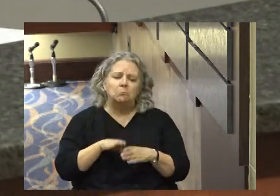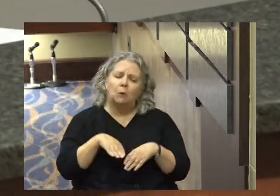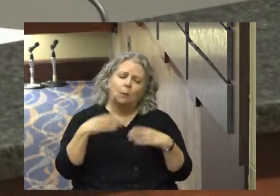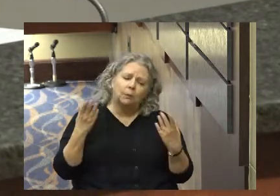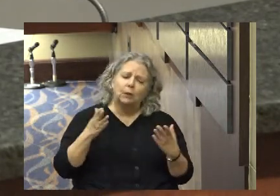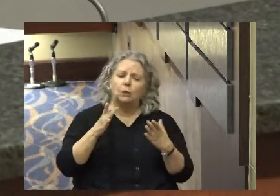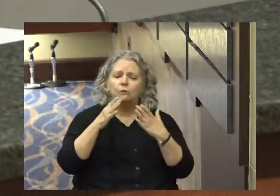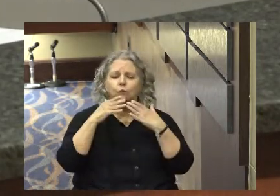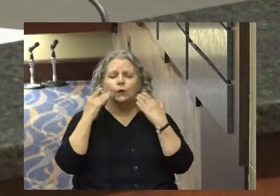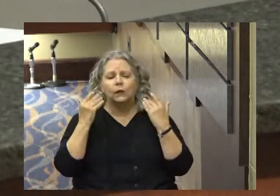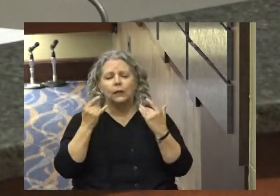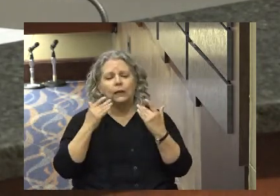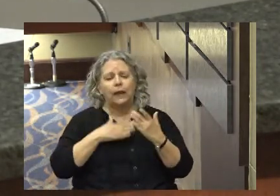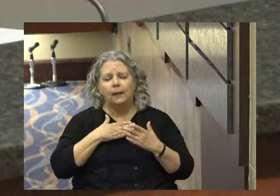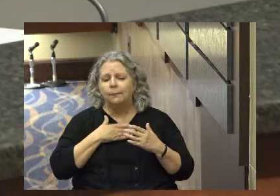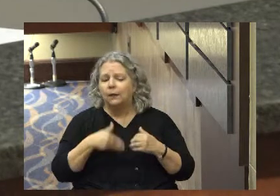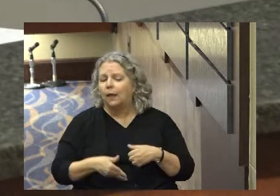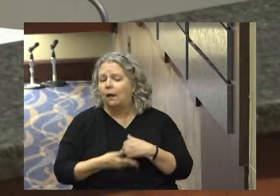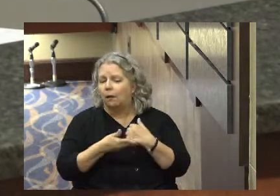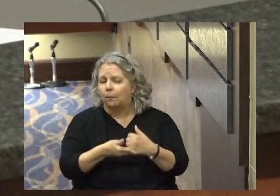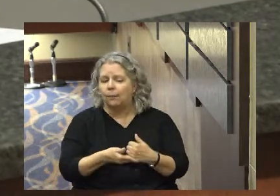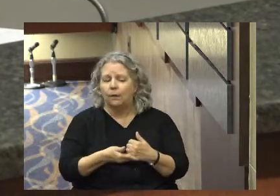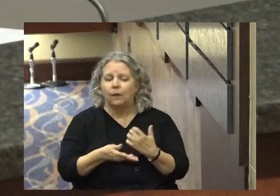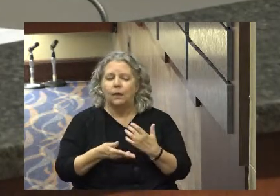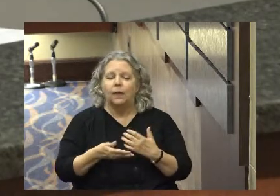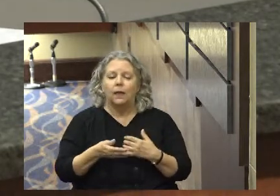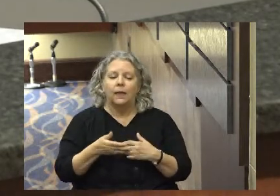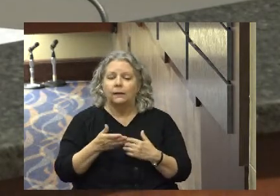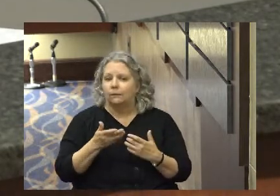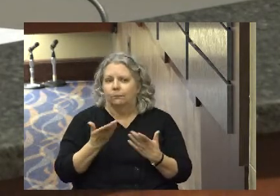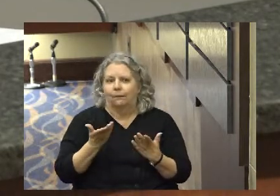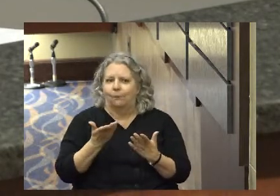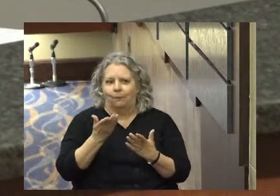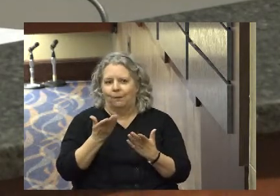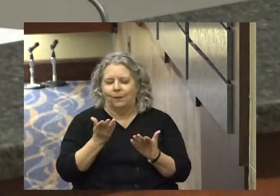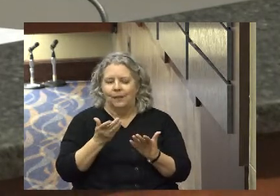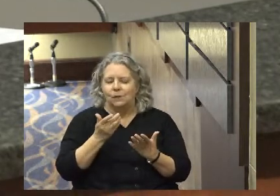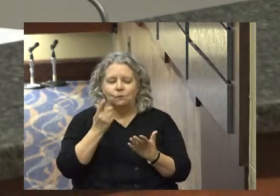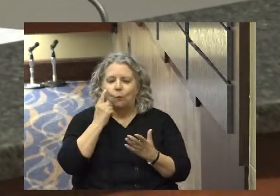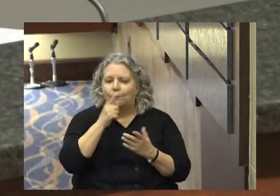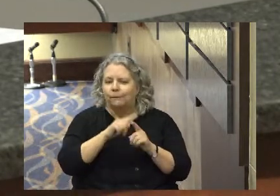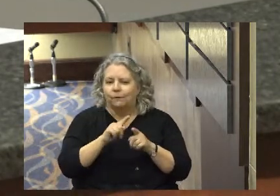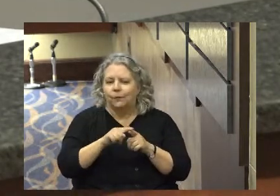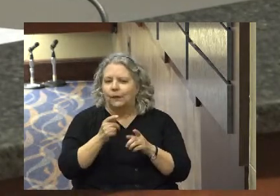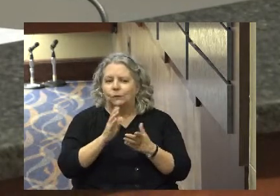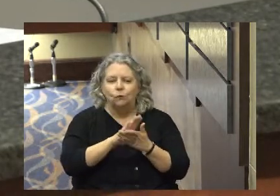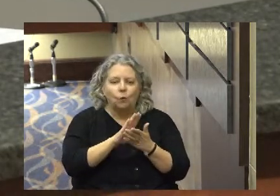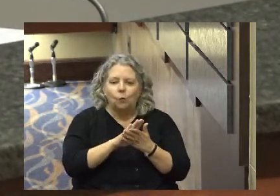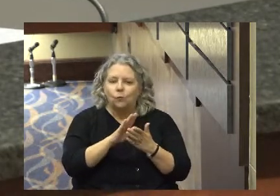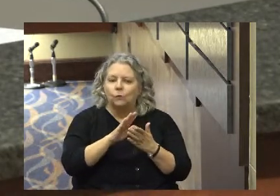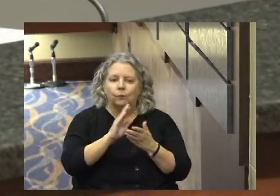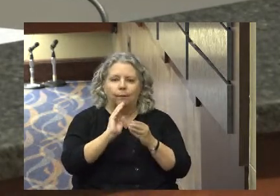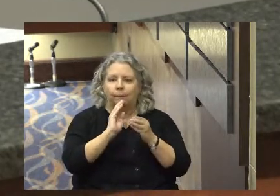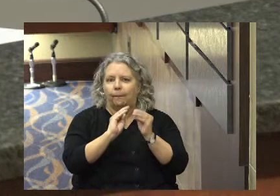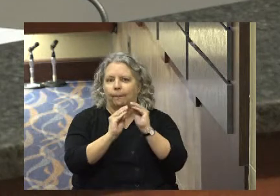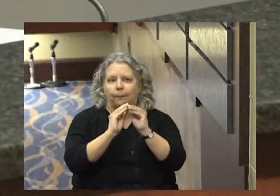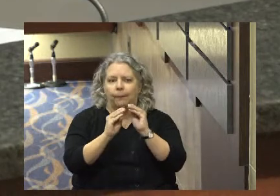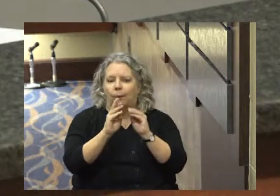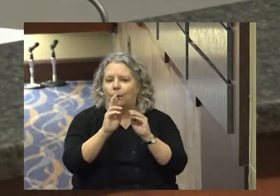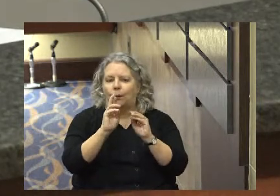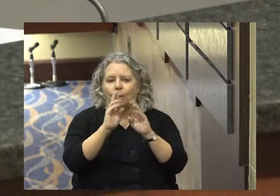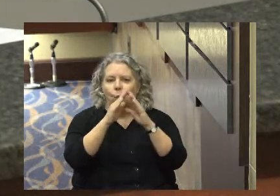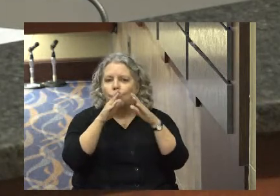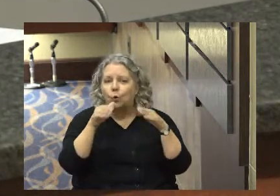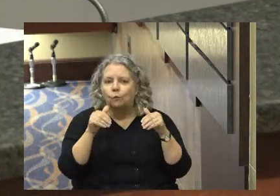from schools to figuring out how to repair roofs. I had the pleasure of connecting with some of your high school volunteers this summer when brought